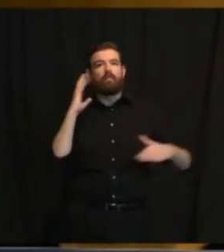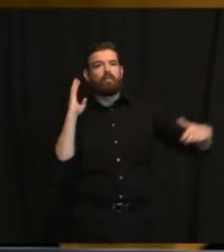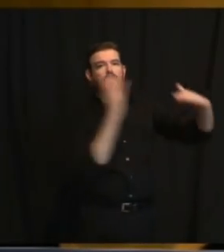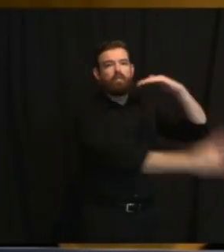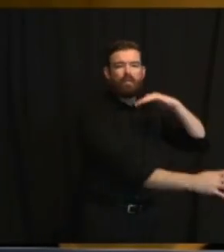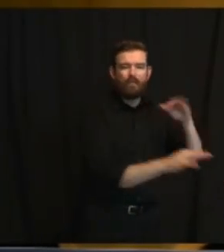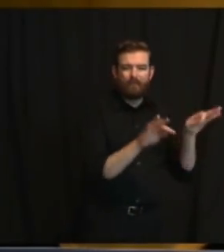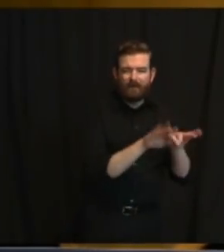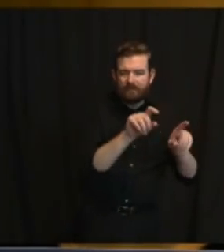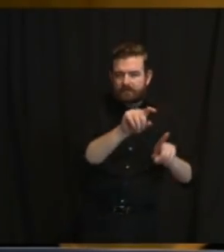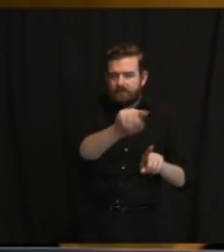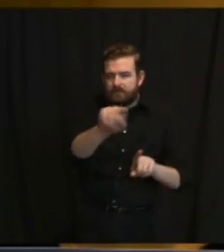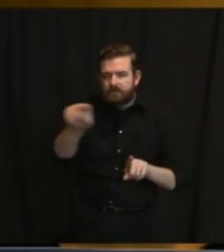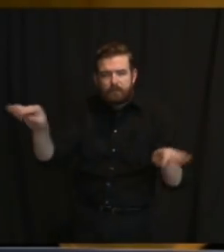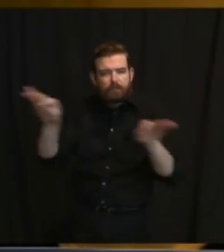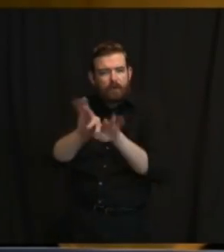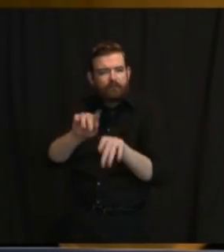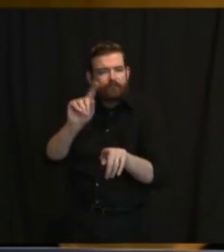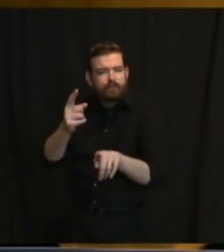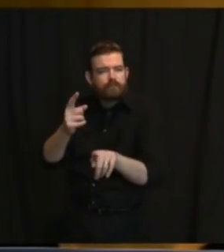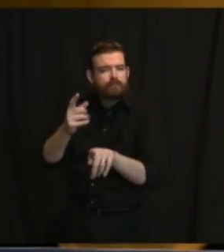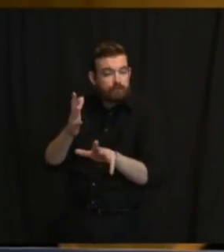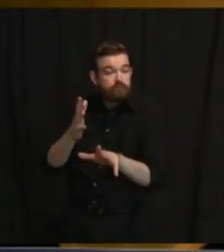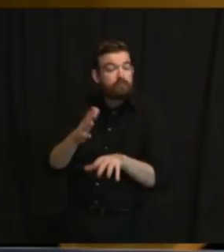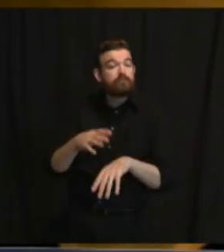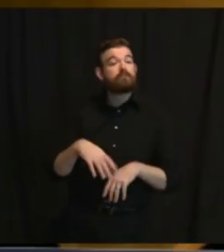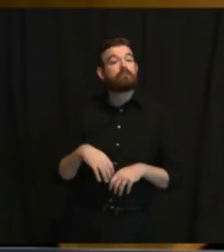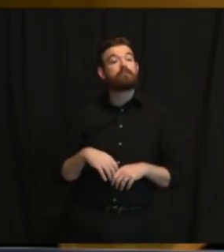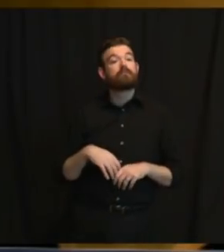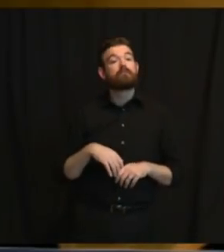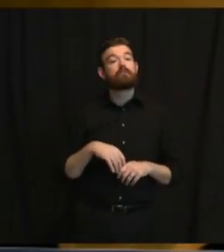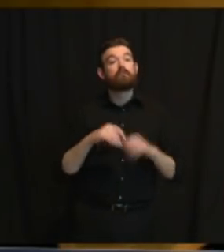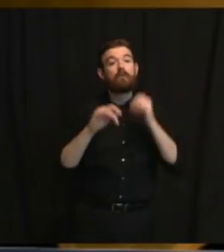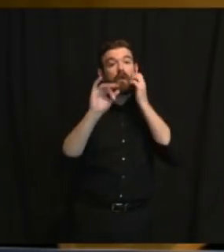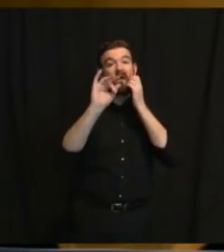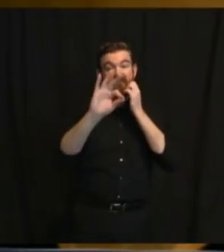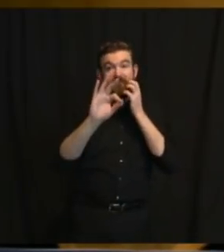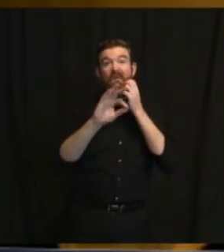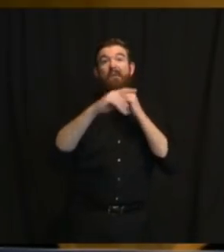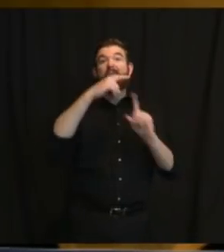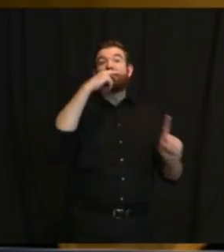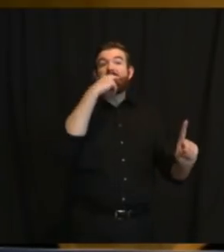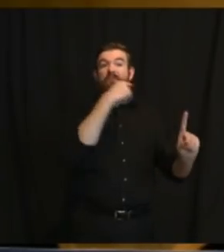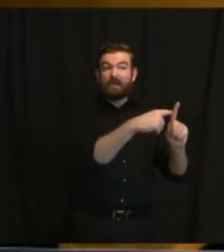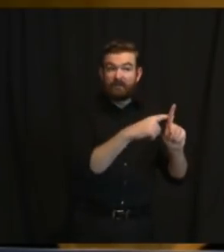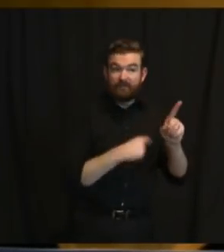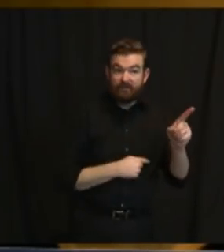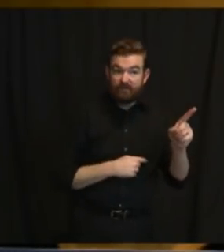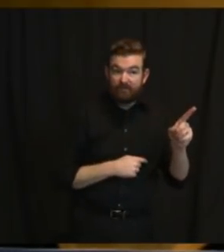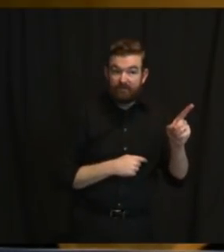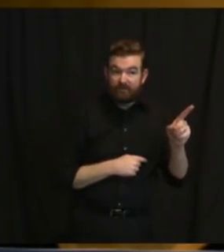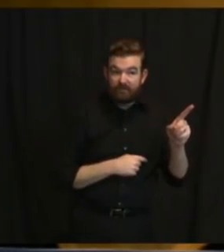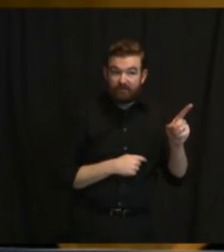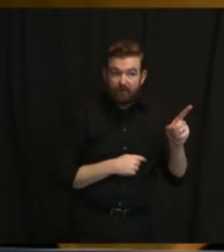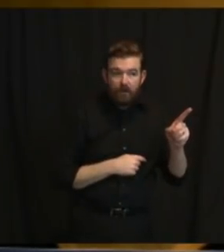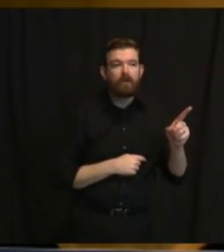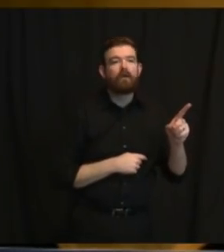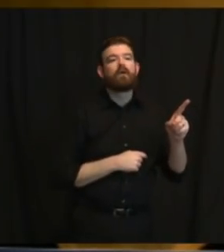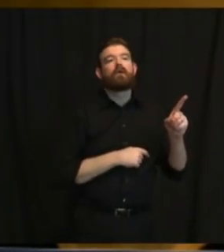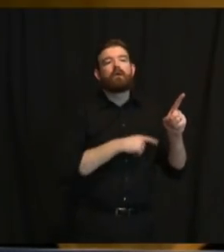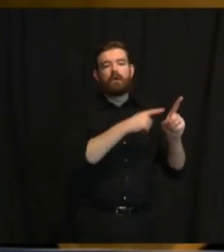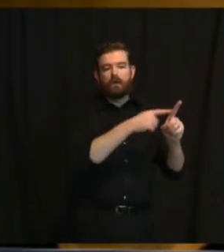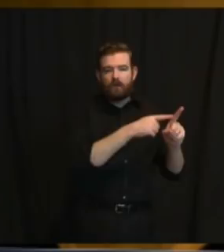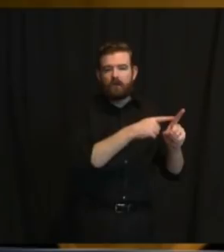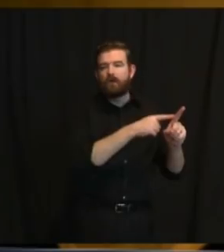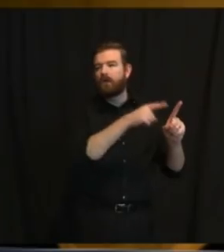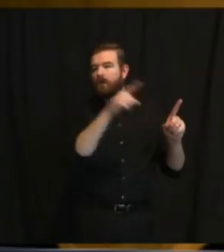you may be asymptomatic? If you turn out positive, you want that connectivity to a healthcare system, whether it's the FQHC